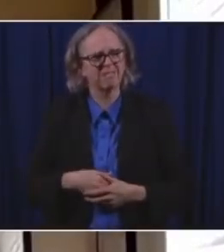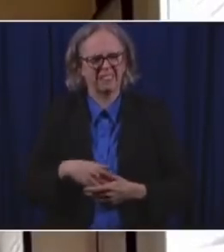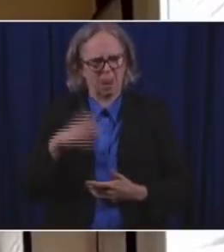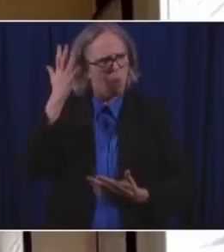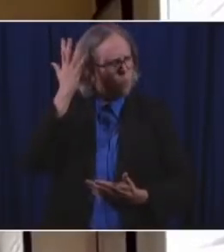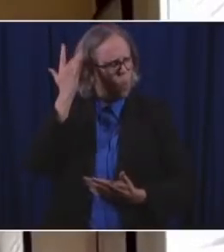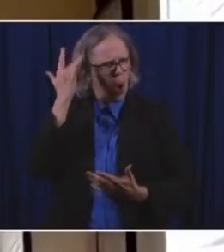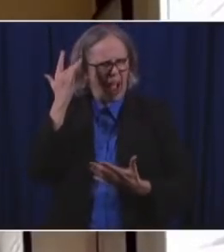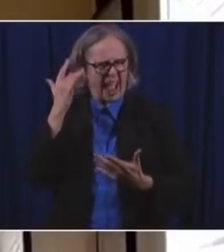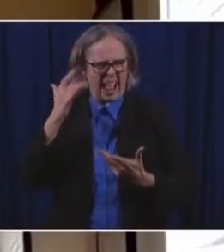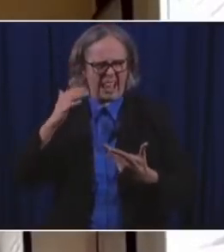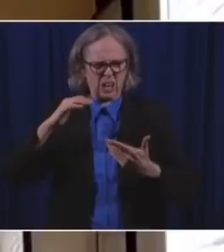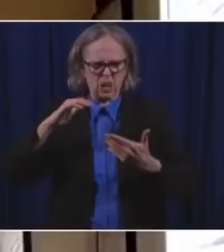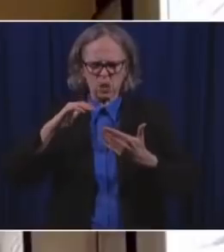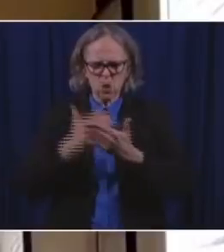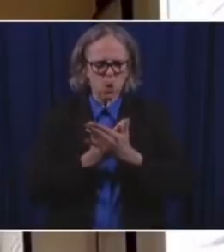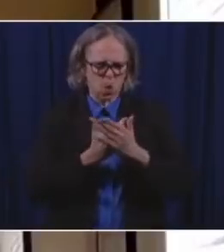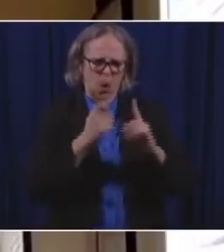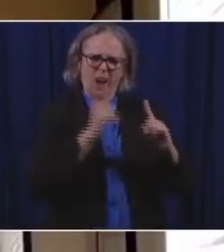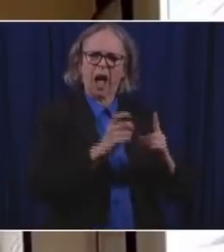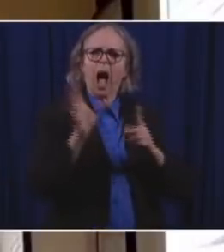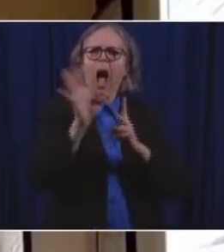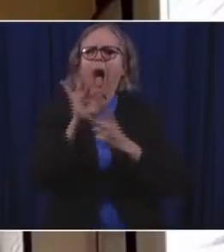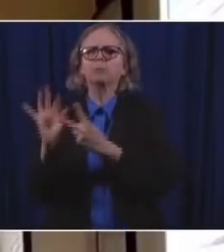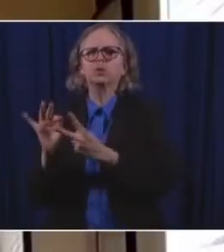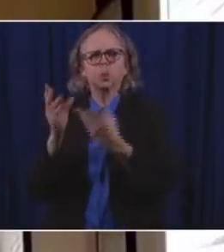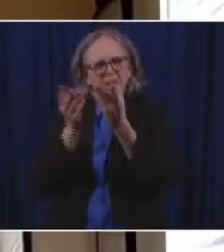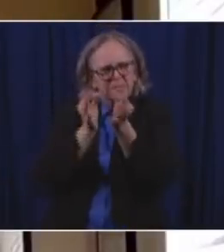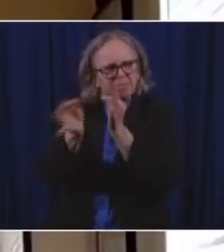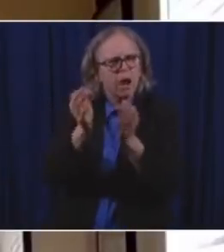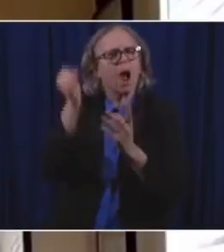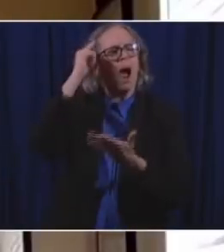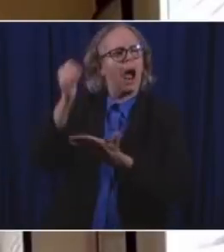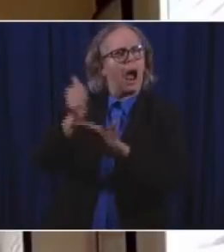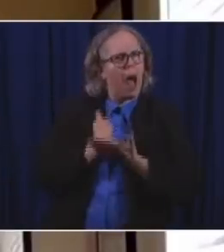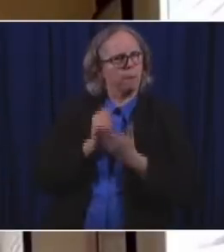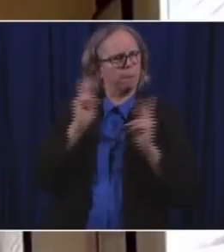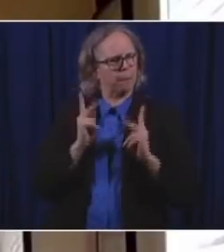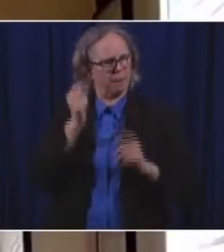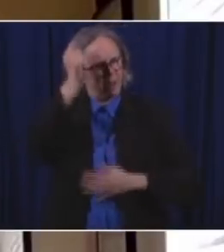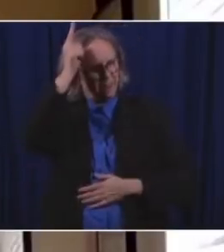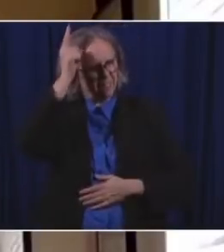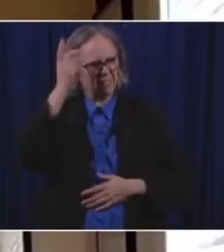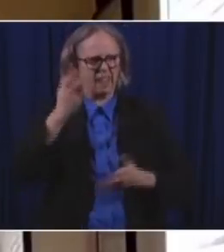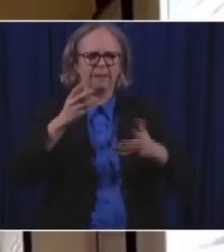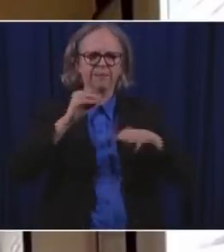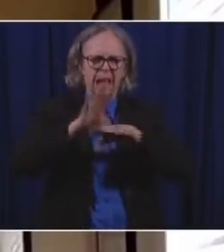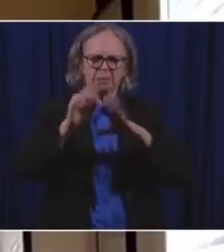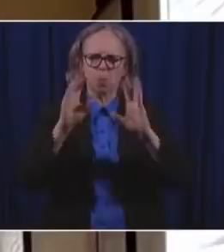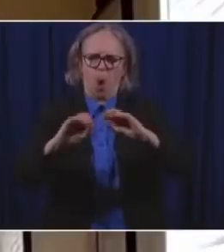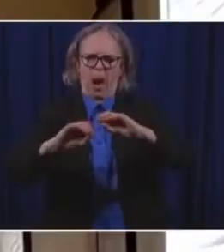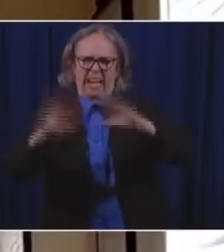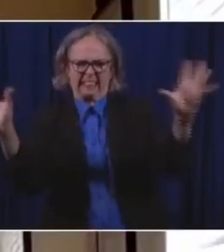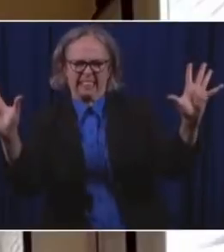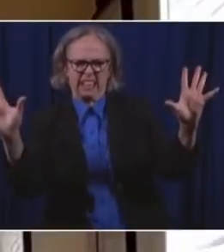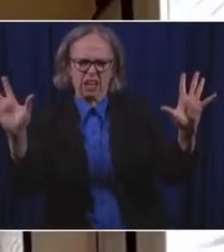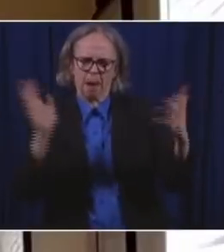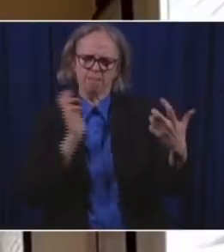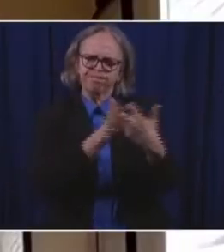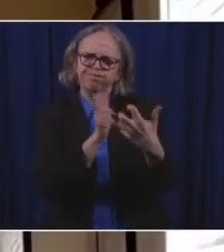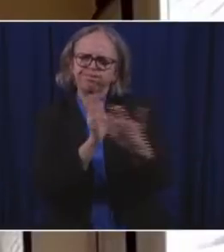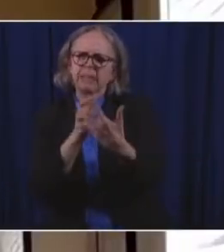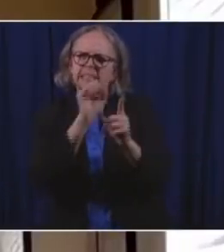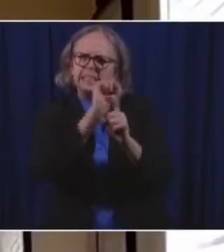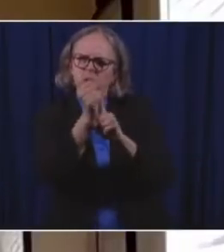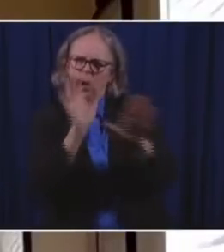important. They strengthen our quarantine guidance at a critical time in this pandemic by reducing the burden of